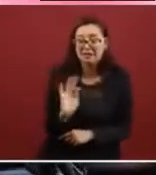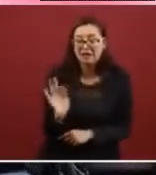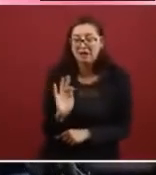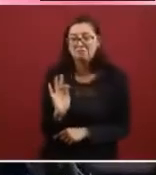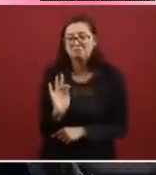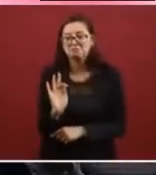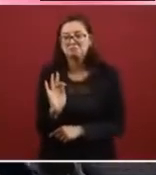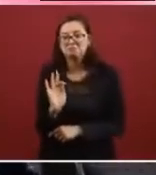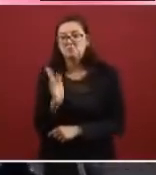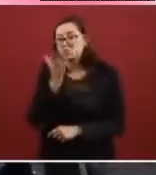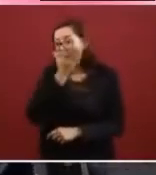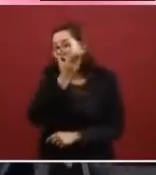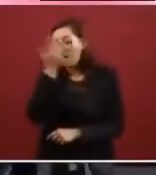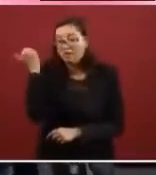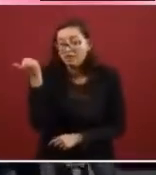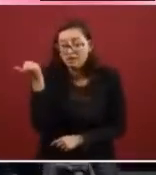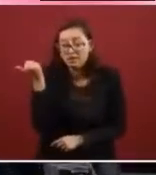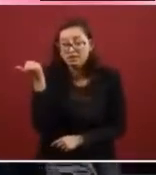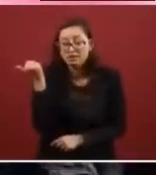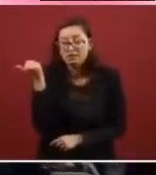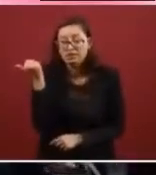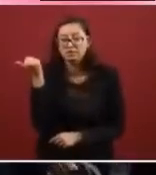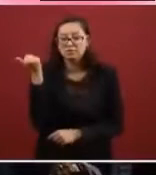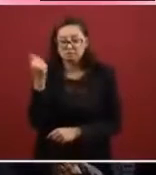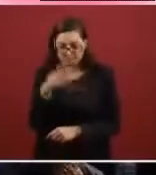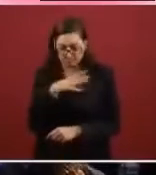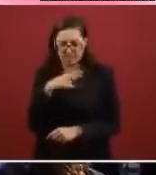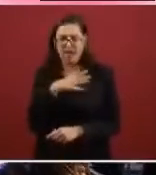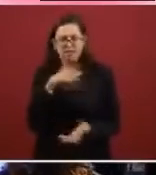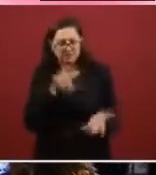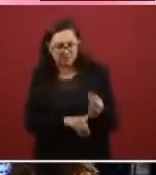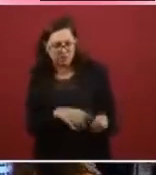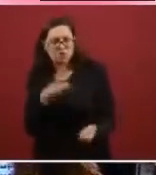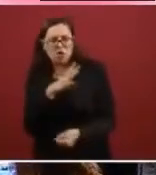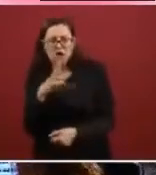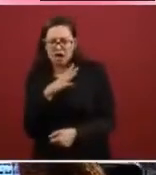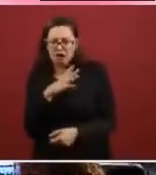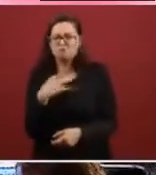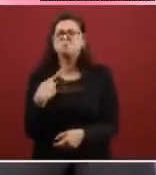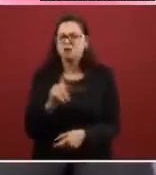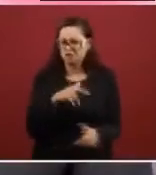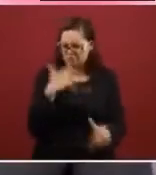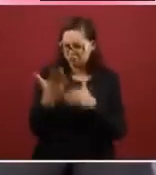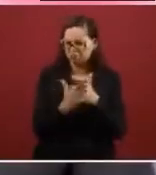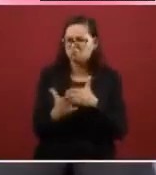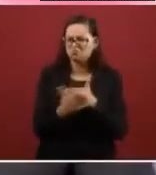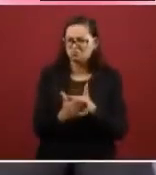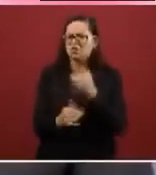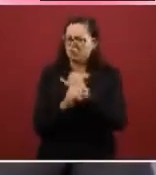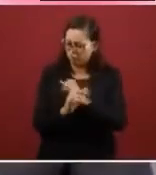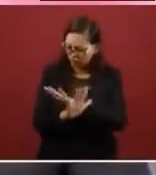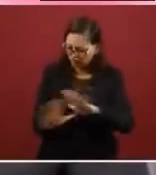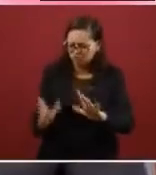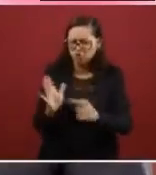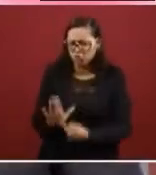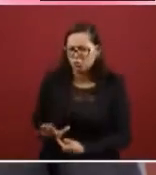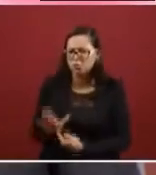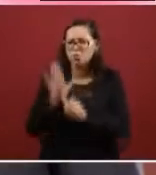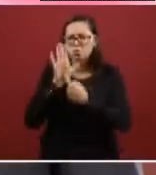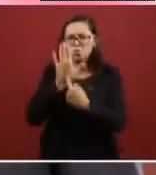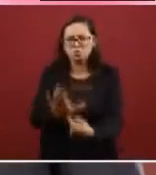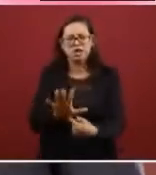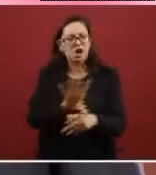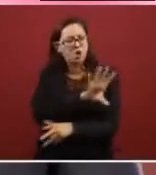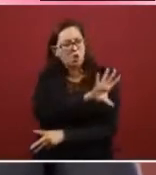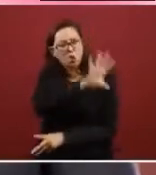realize it. Se tienen estas consultas. That we're having these consultations. La información, but we'll de todas